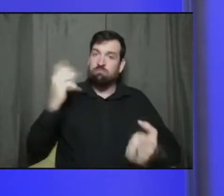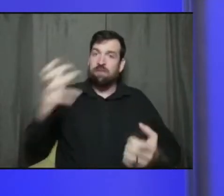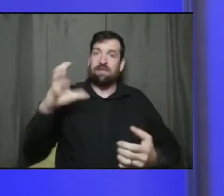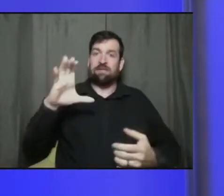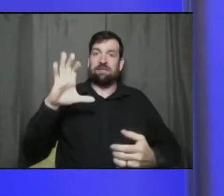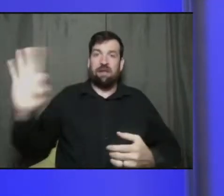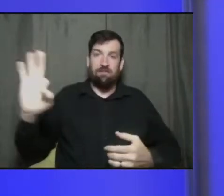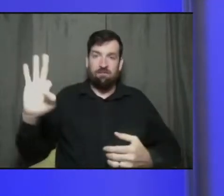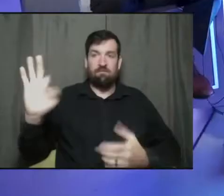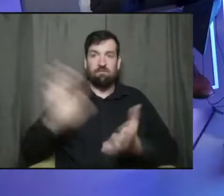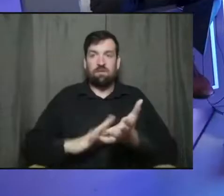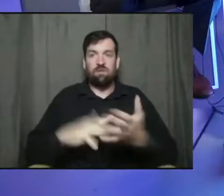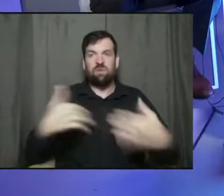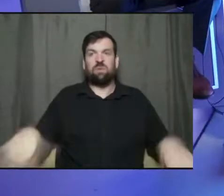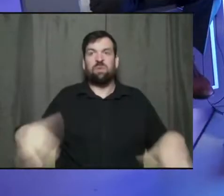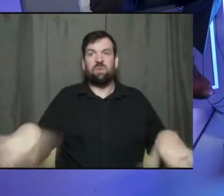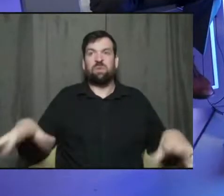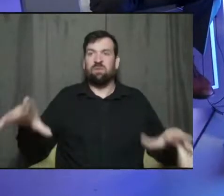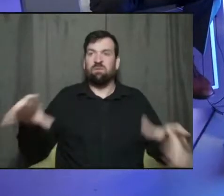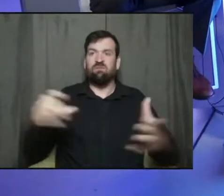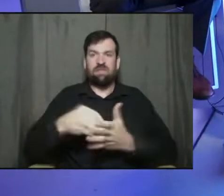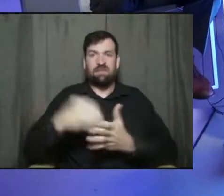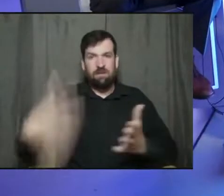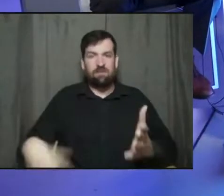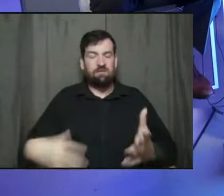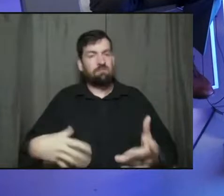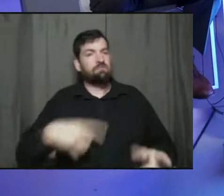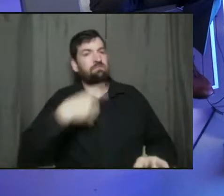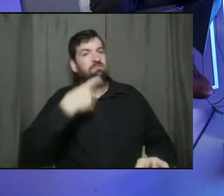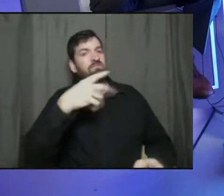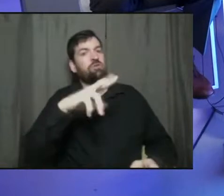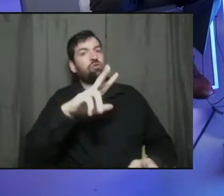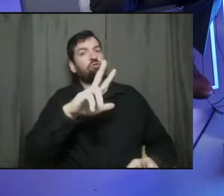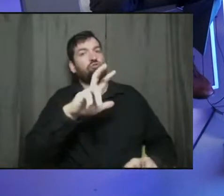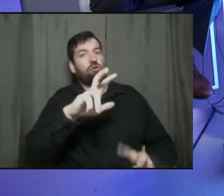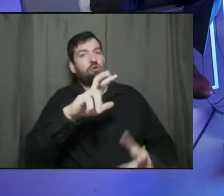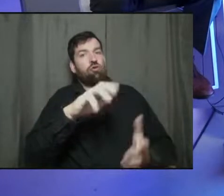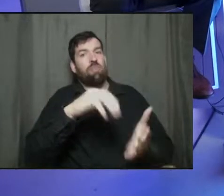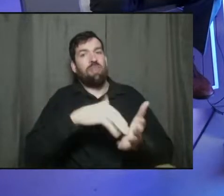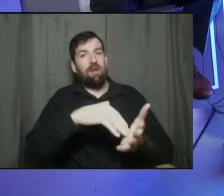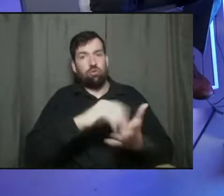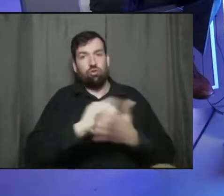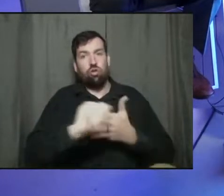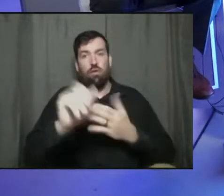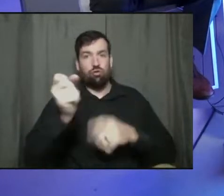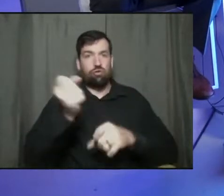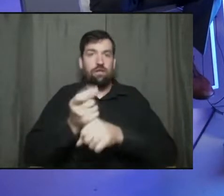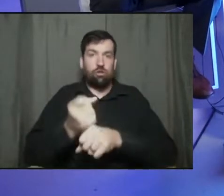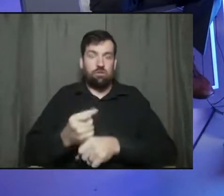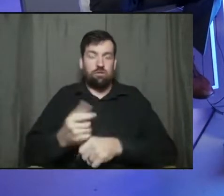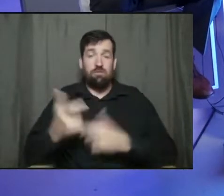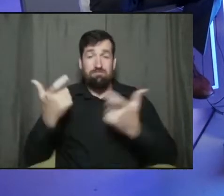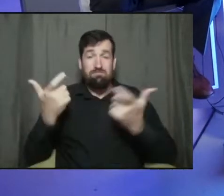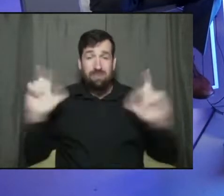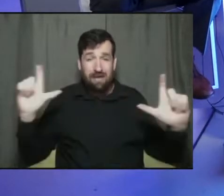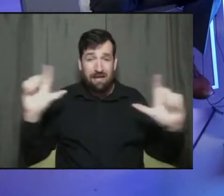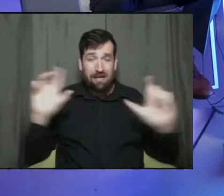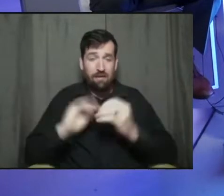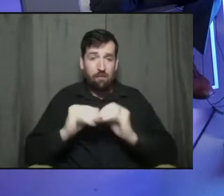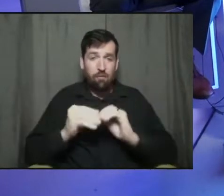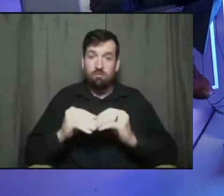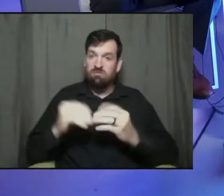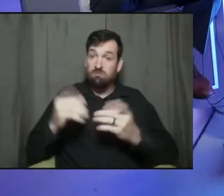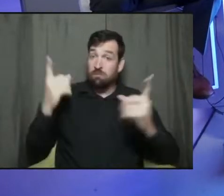incredibly costly. So, and just to say it's $300,000 a year, and that's a big number, but that's what I would say, put a lot of money into developing a drug,